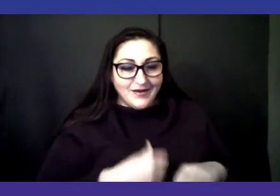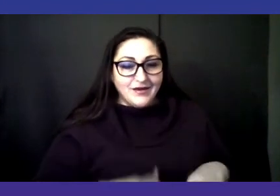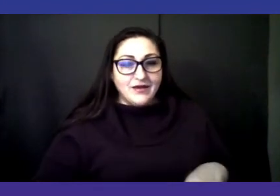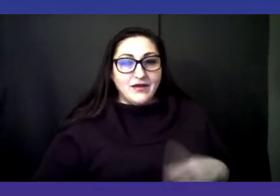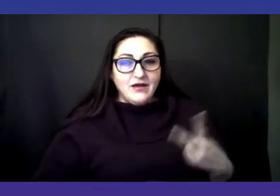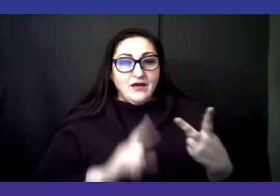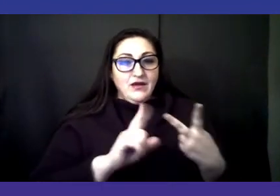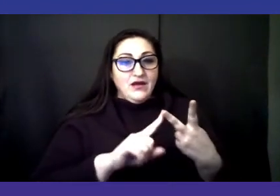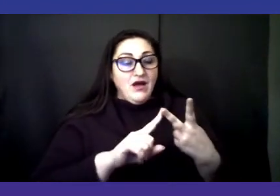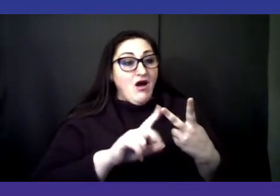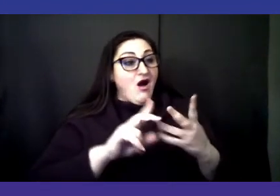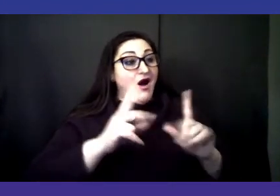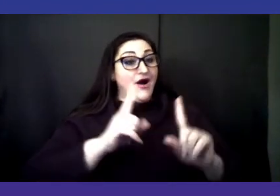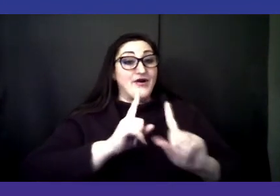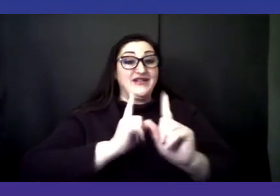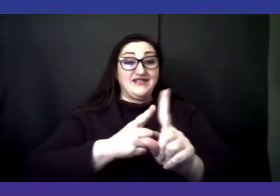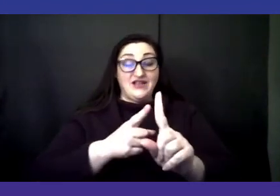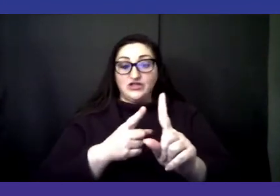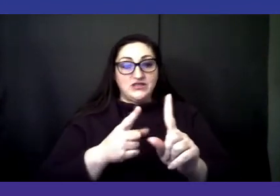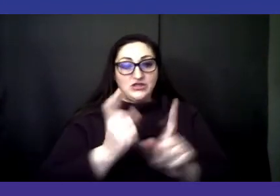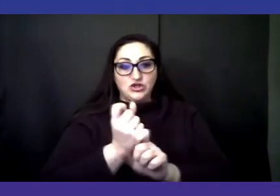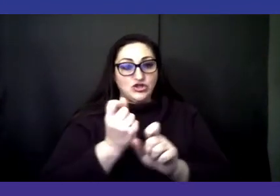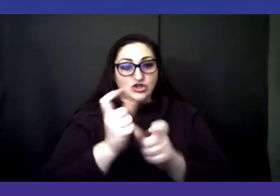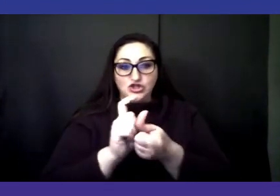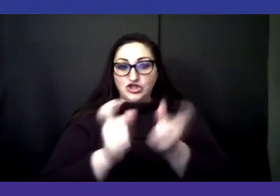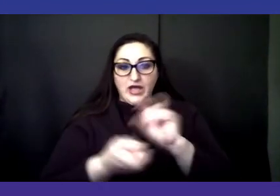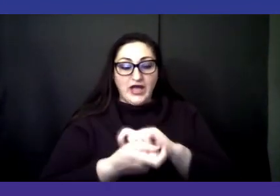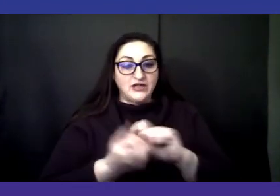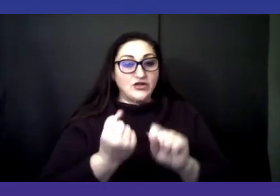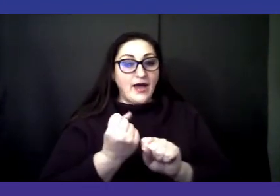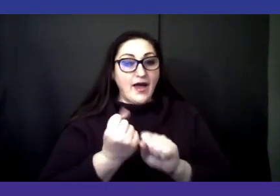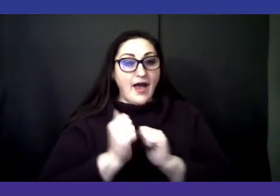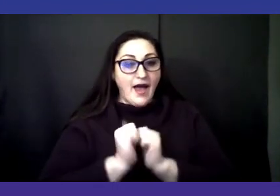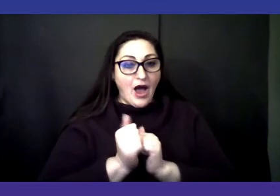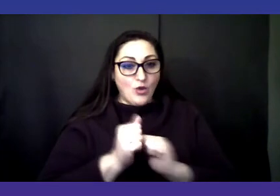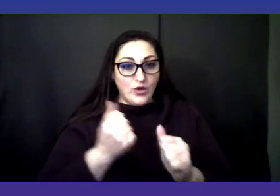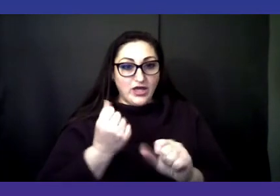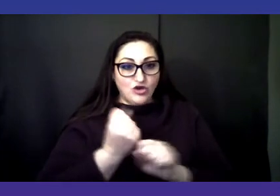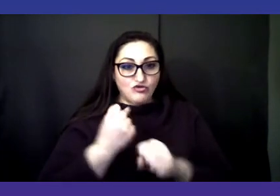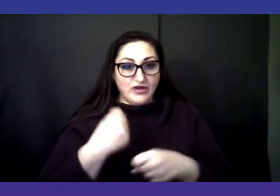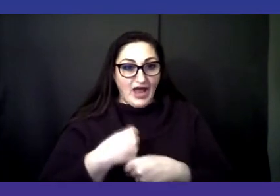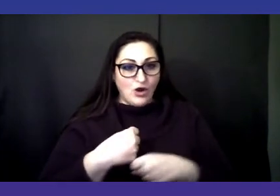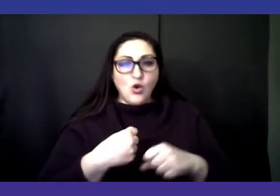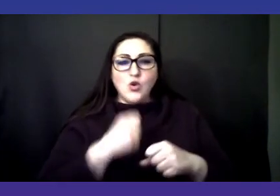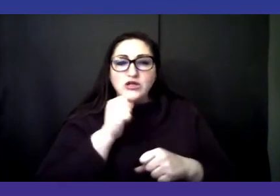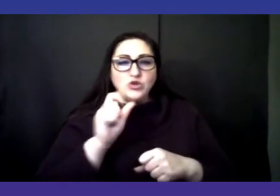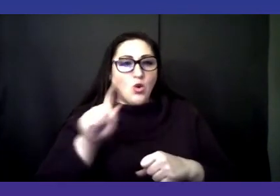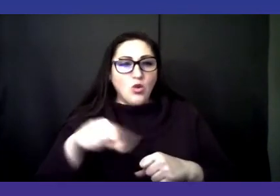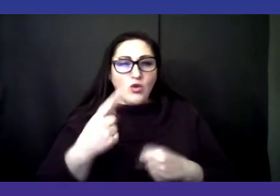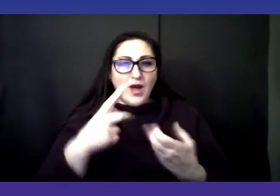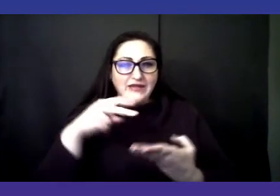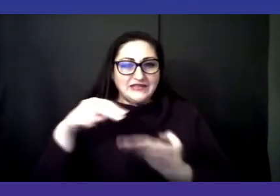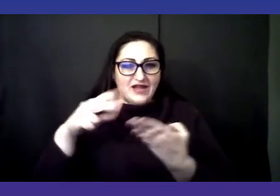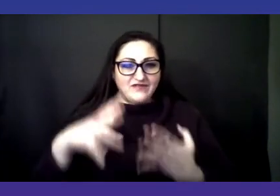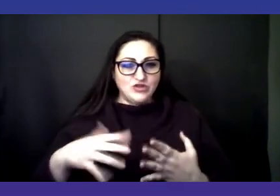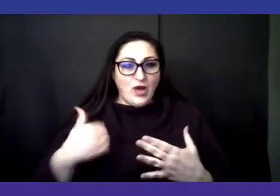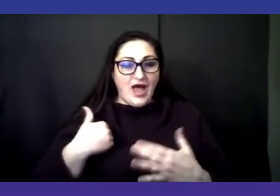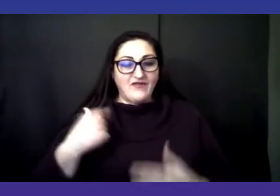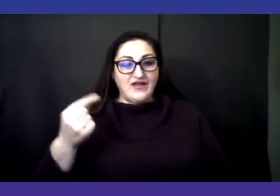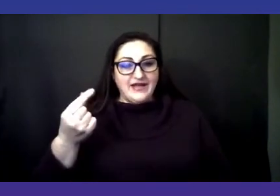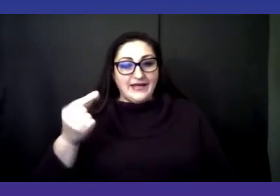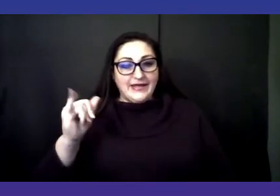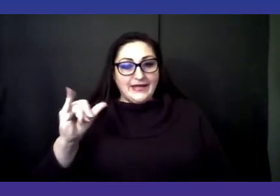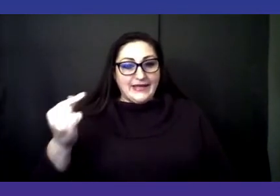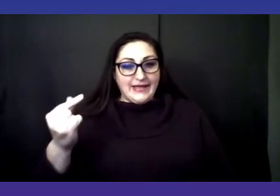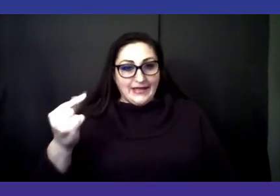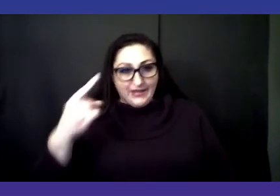the way we create, because we no longer want dancers to only have the gig mentality, but rather think of